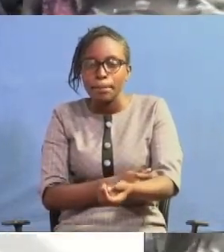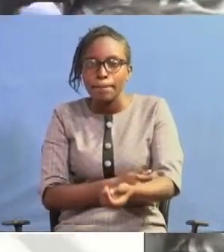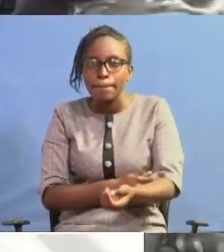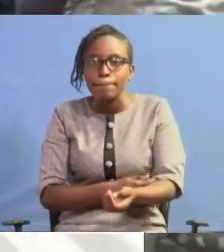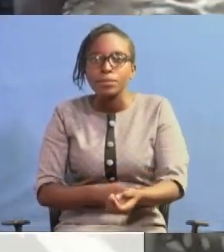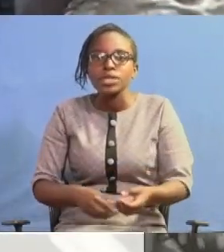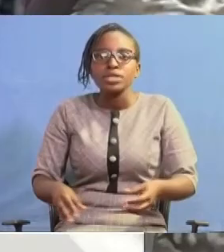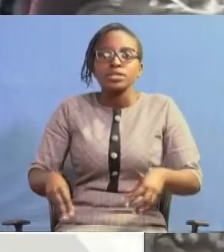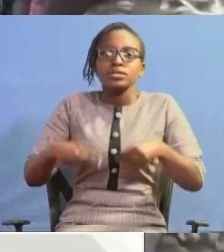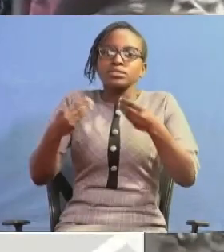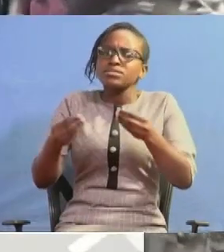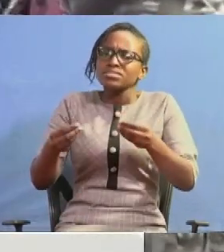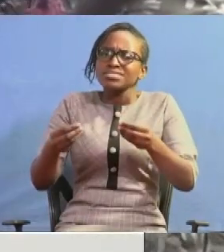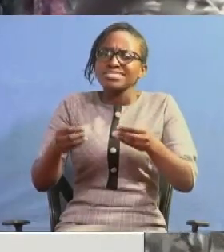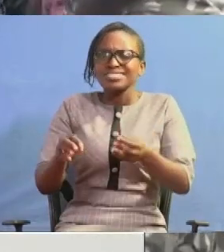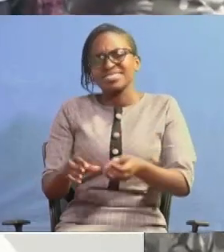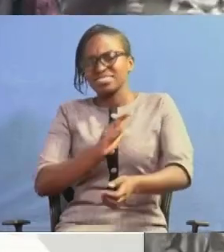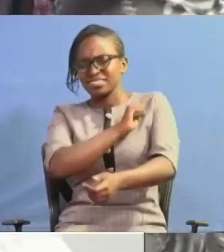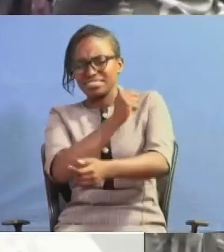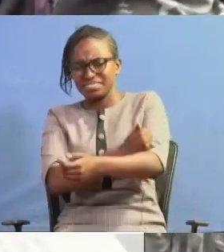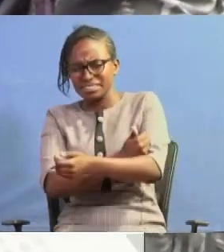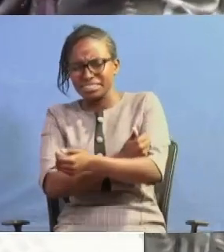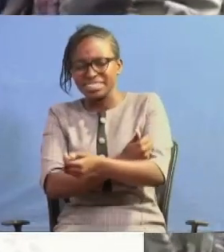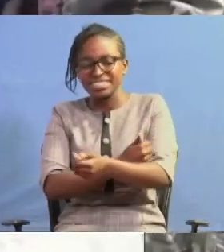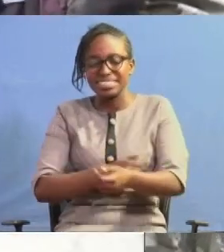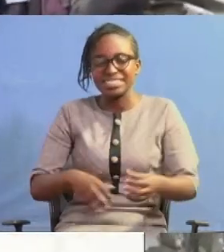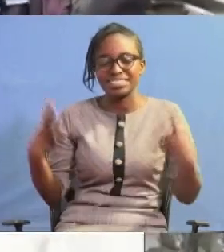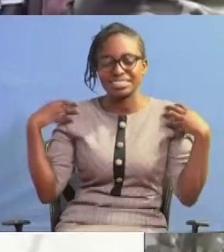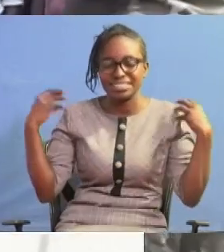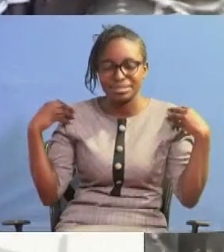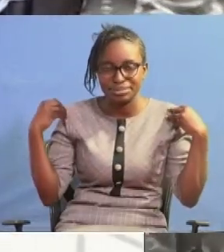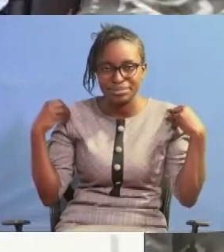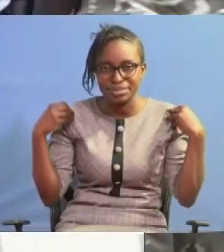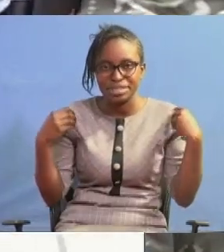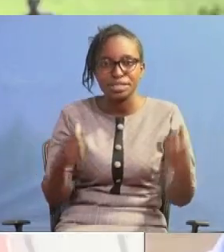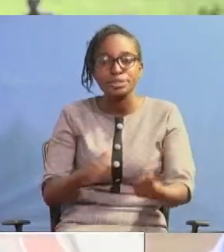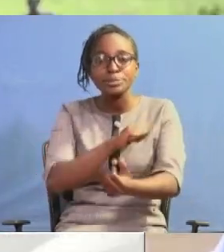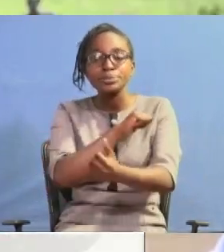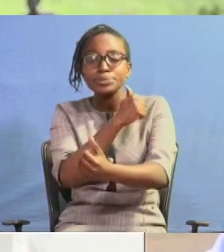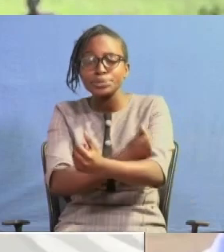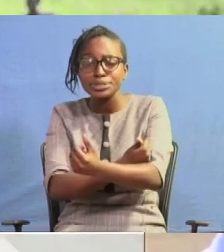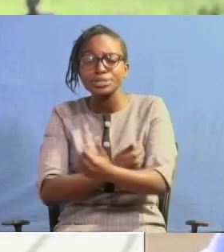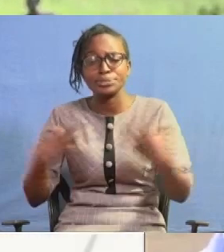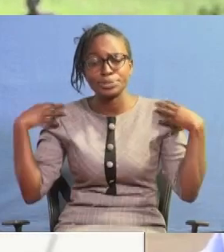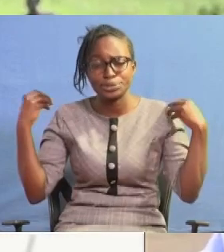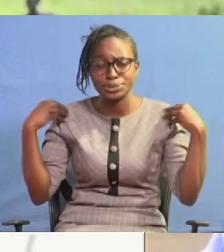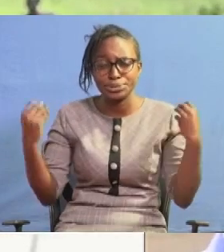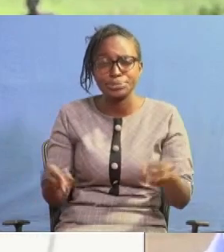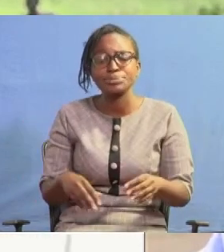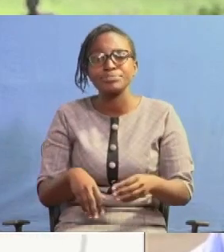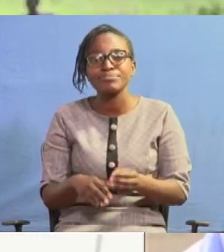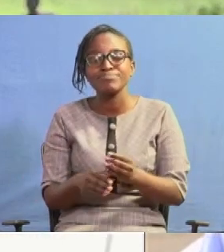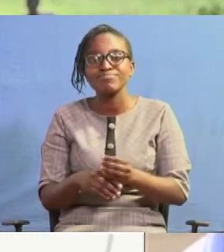recruitment exercise for being free and fair with no cases erupting during the recruitment process. Changamoto ilikuwa ni